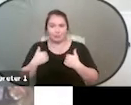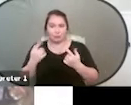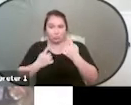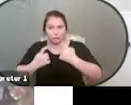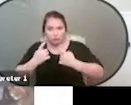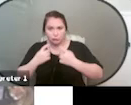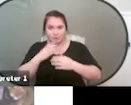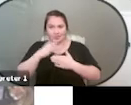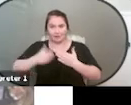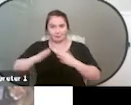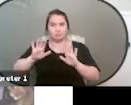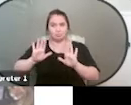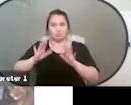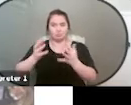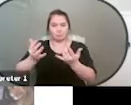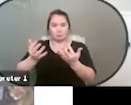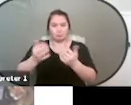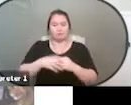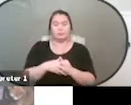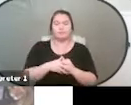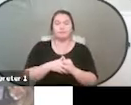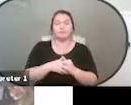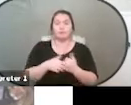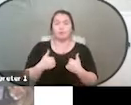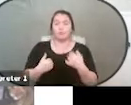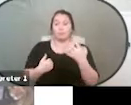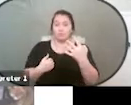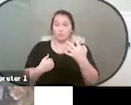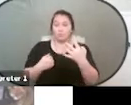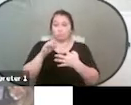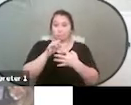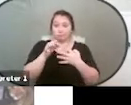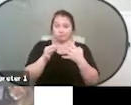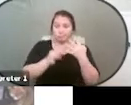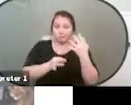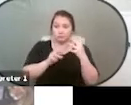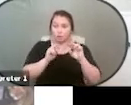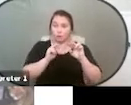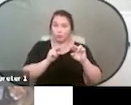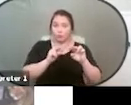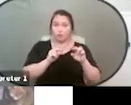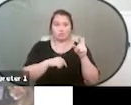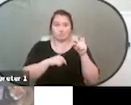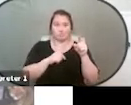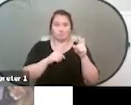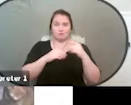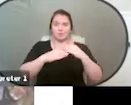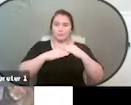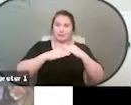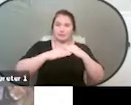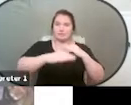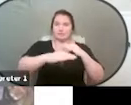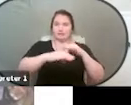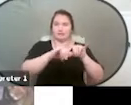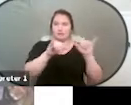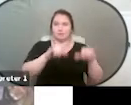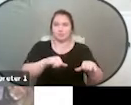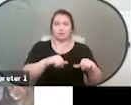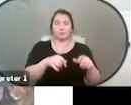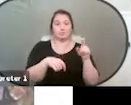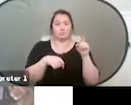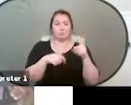end. And so there's 4 options we're going to look at, and the first one here is maintaining systems. And so this would